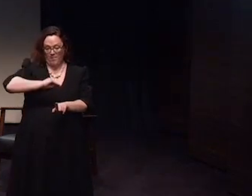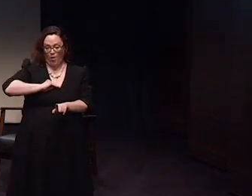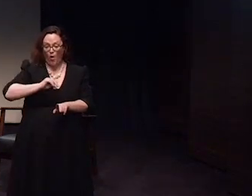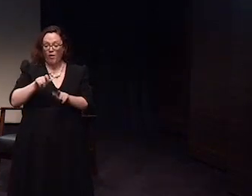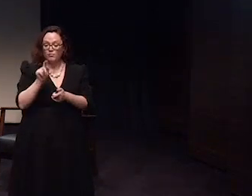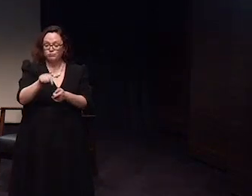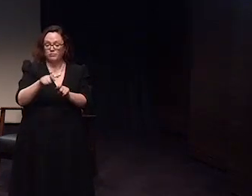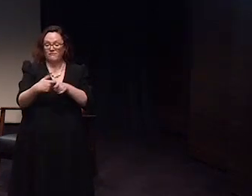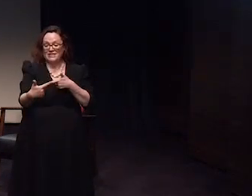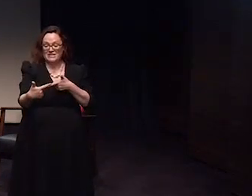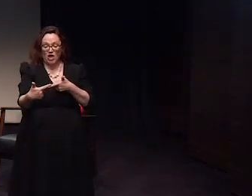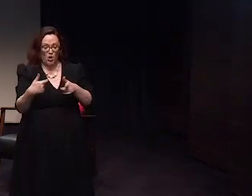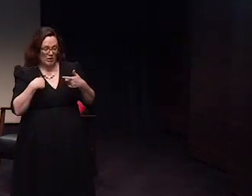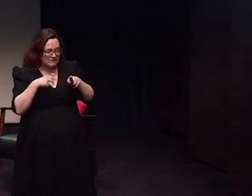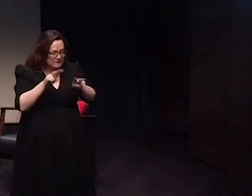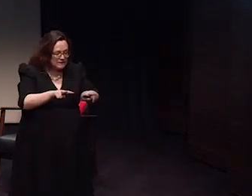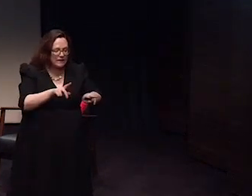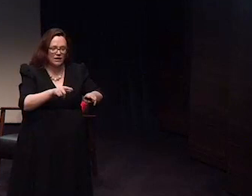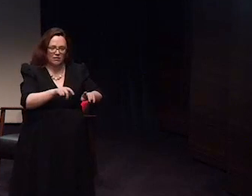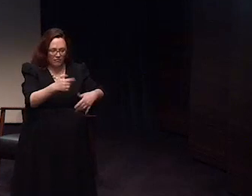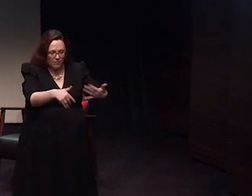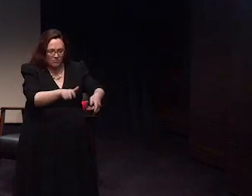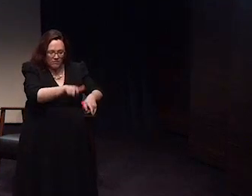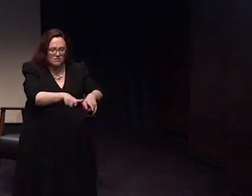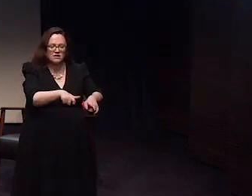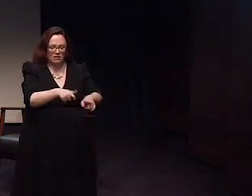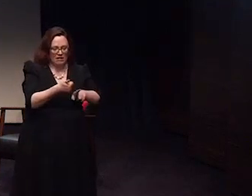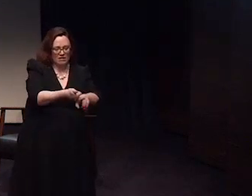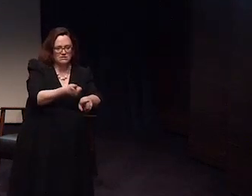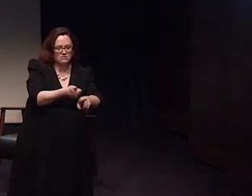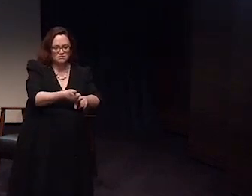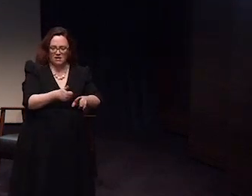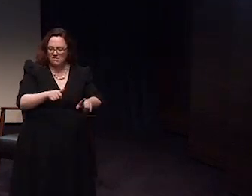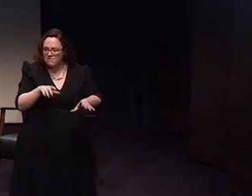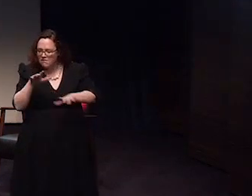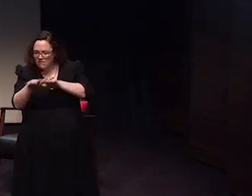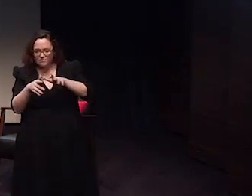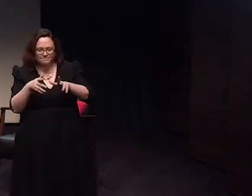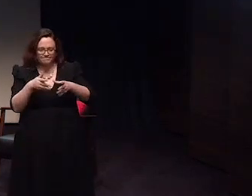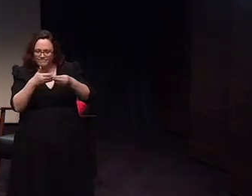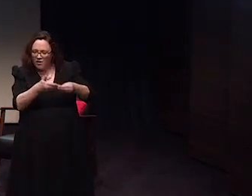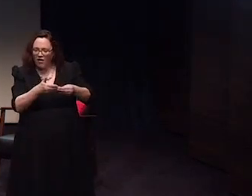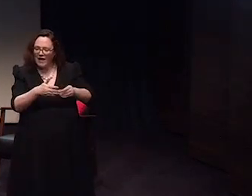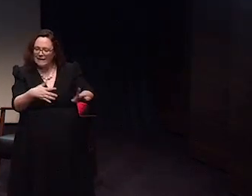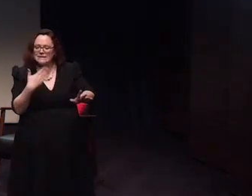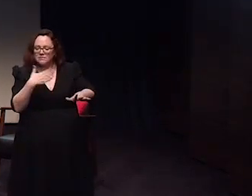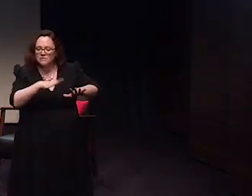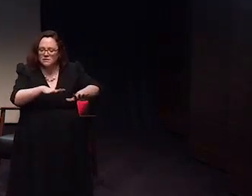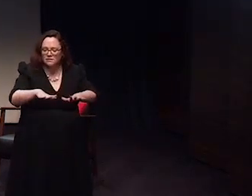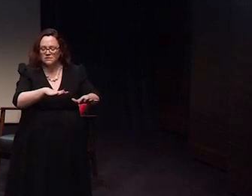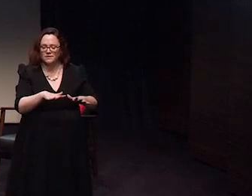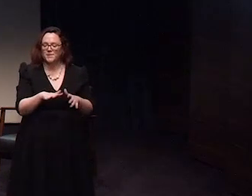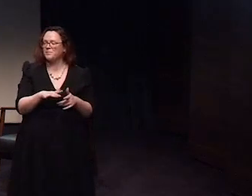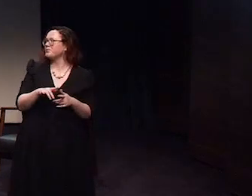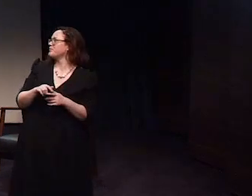the assessment of the situation and to guide the first aid to perform. And lastly, there are